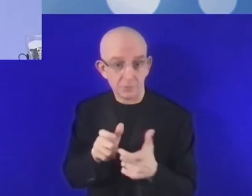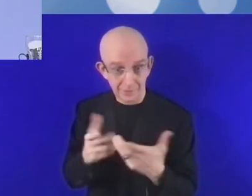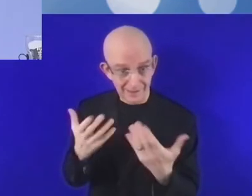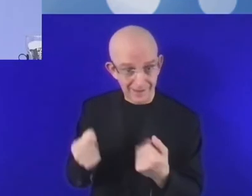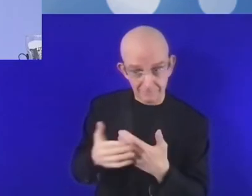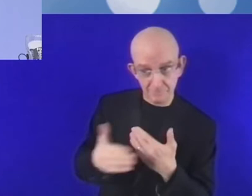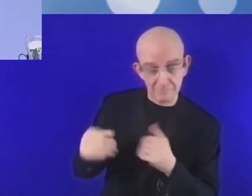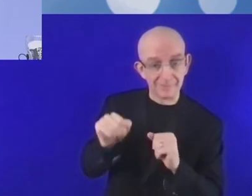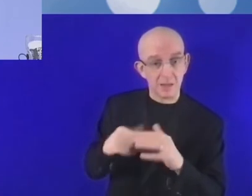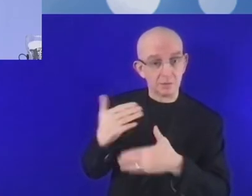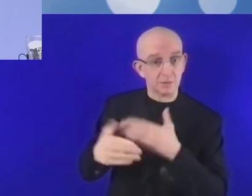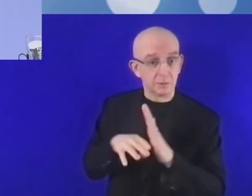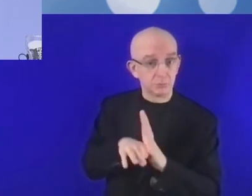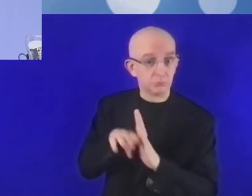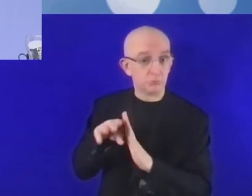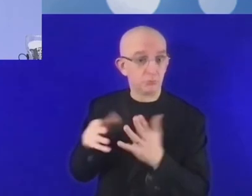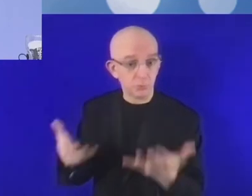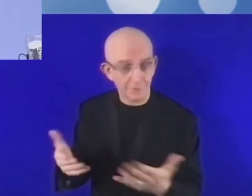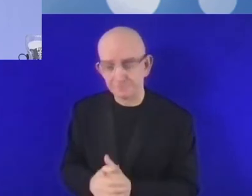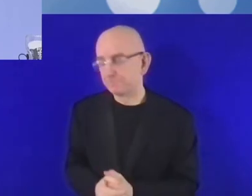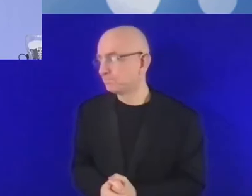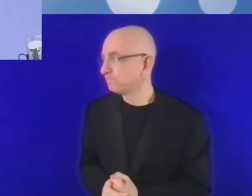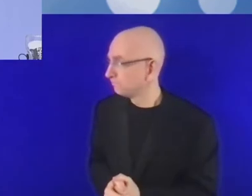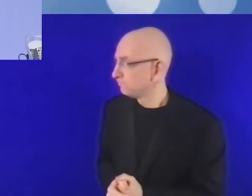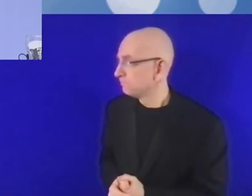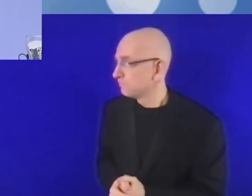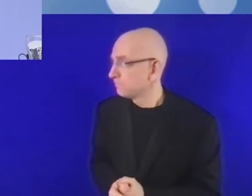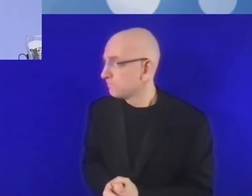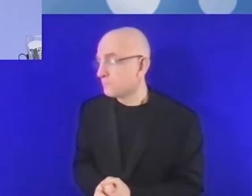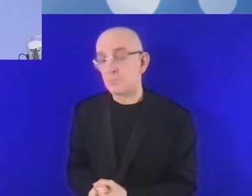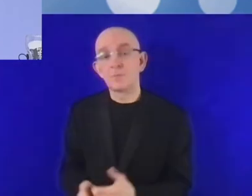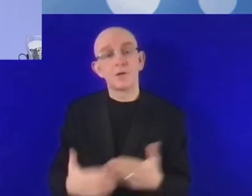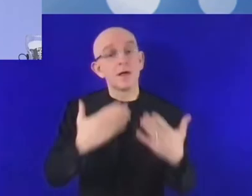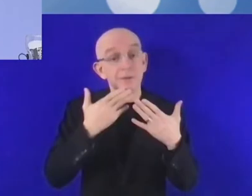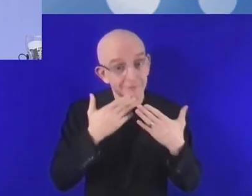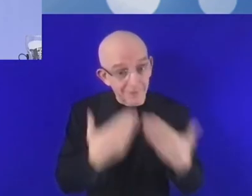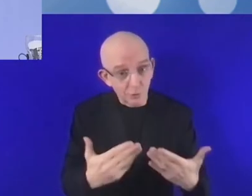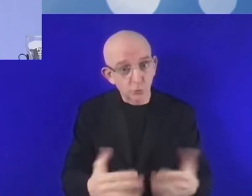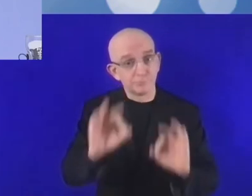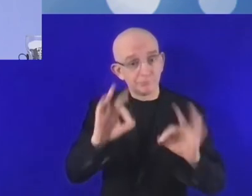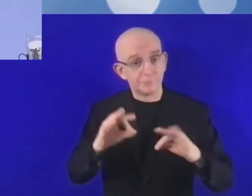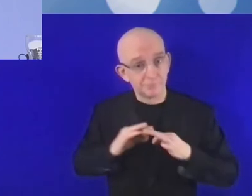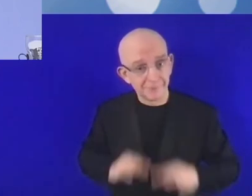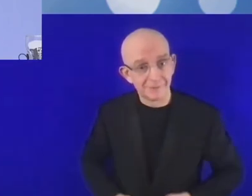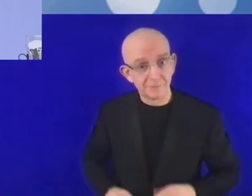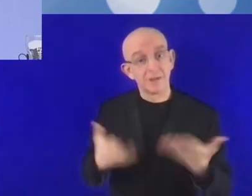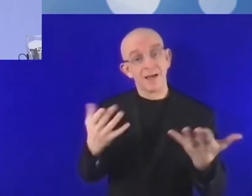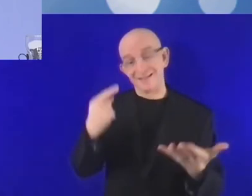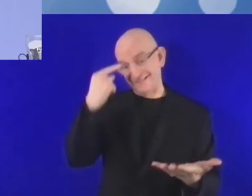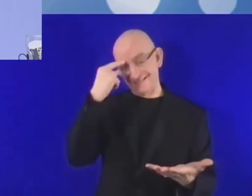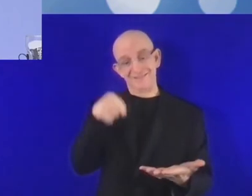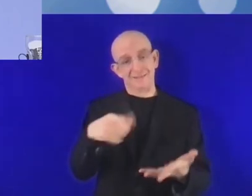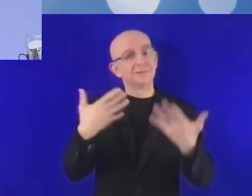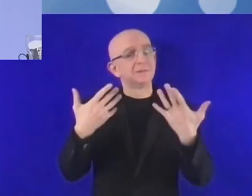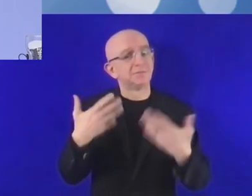something that was already said on this stage is very important we must make